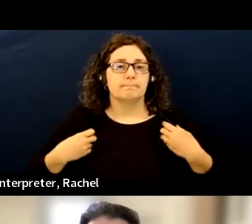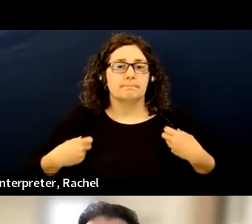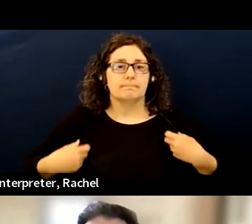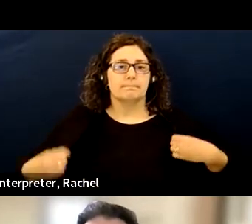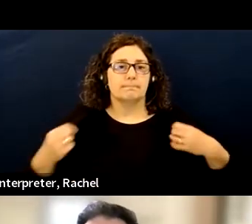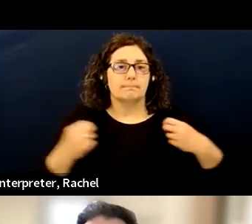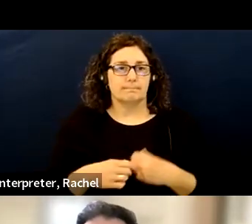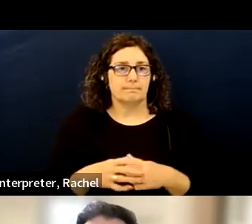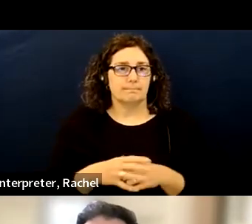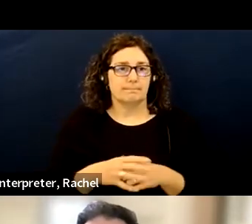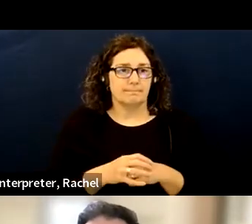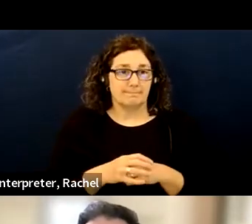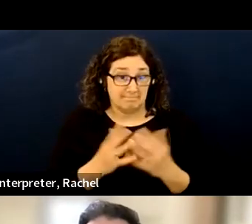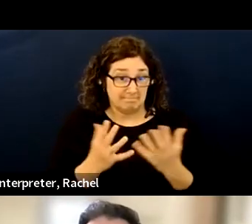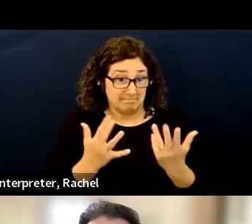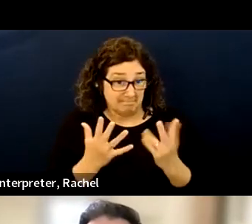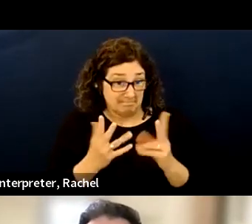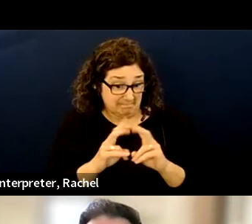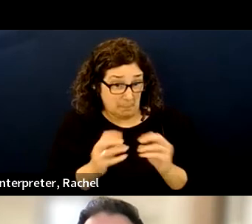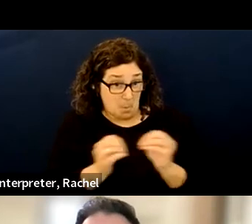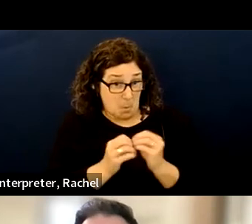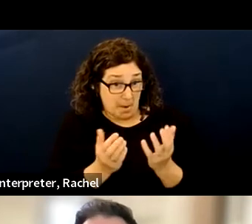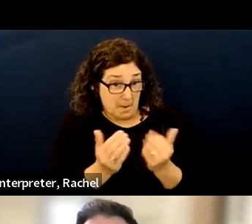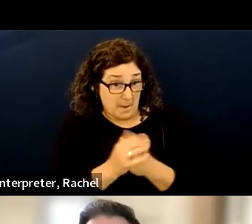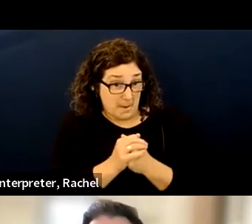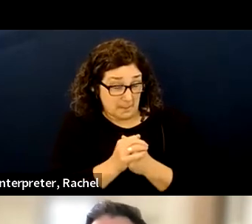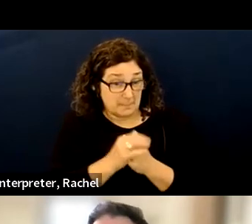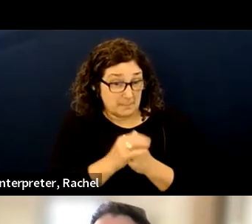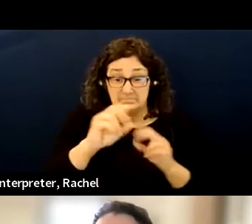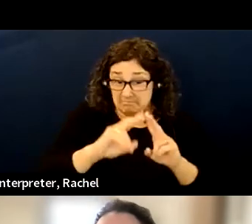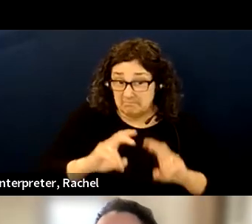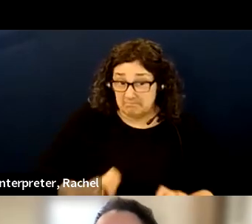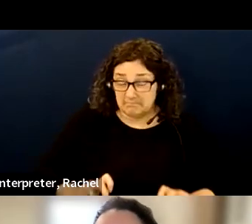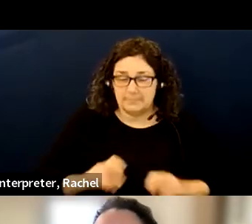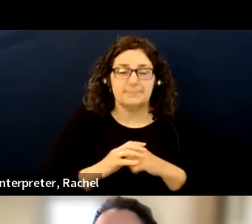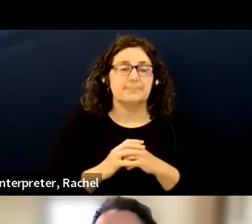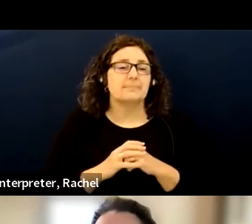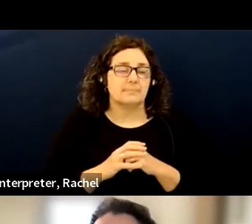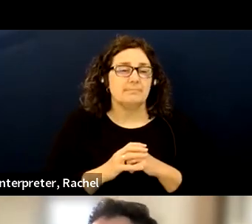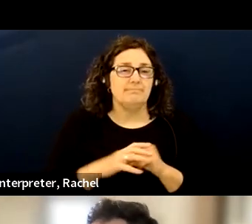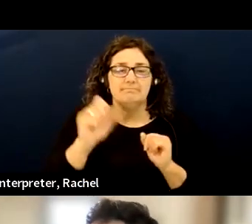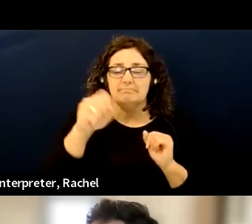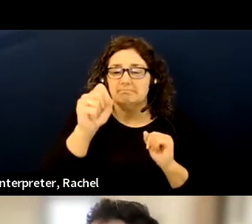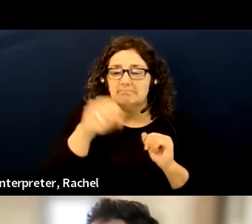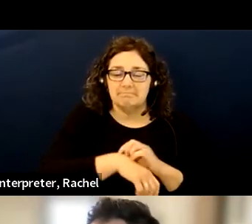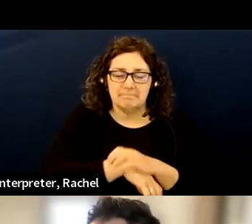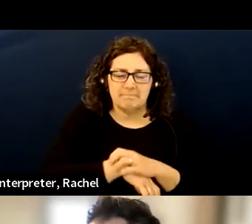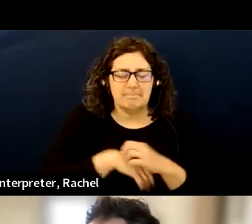Want to dig deeper into that a little bit? Yeah, I've been thinking a